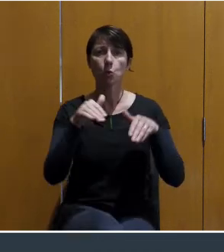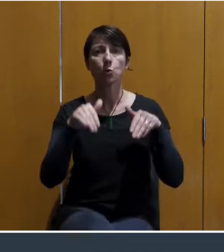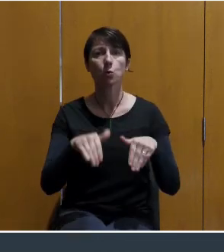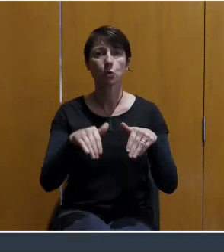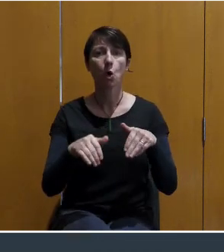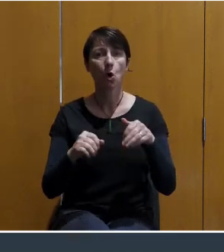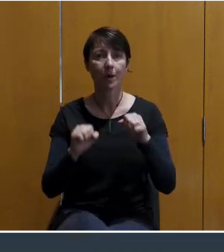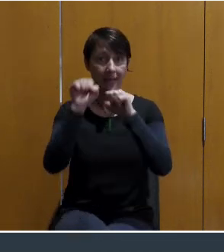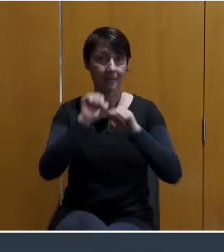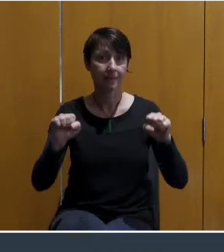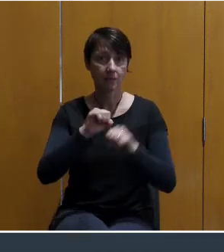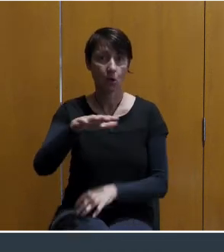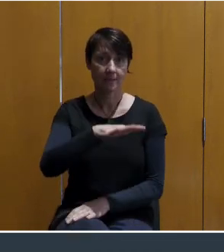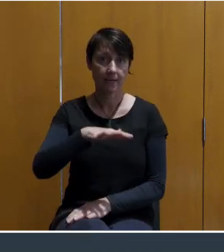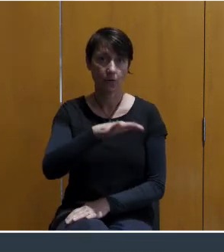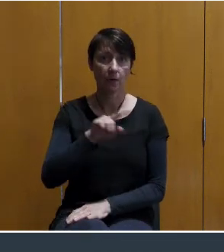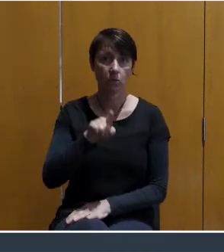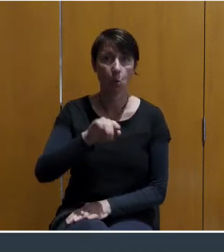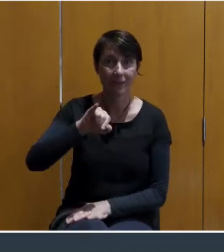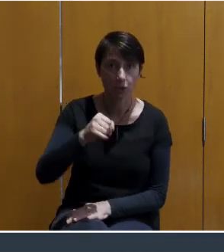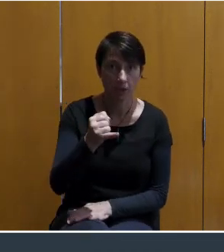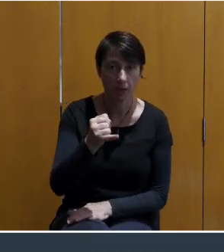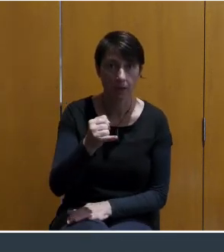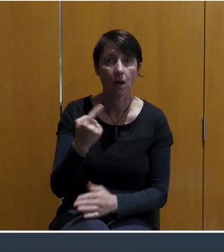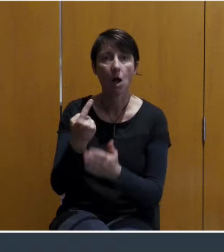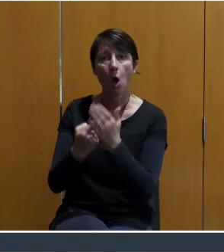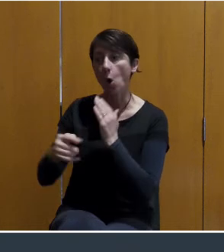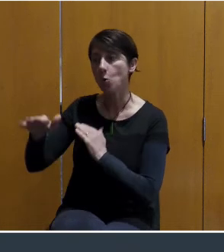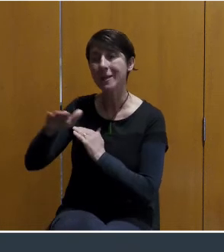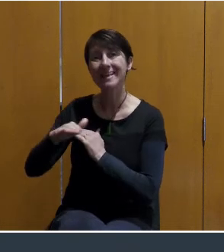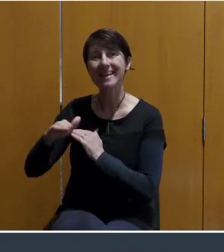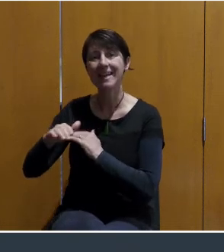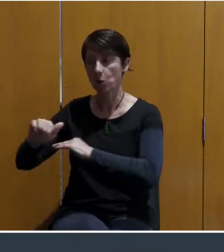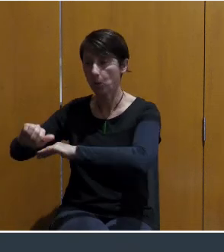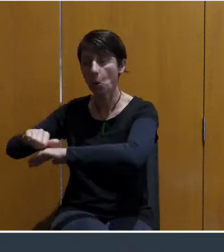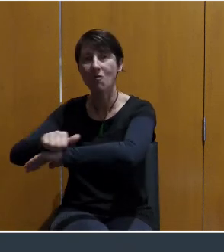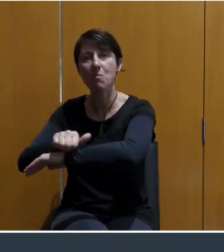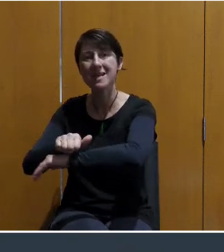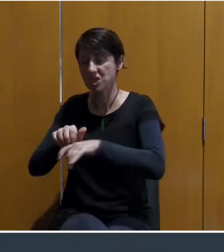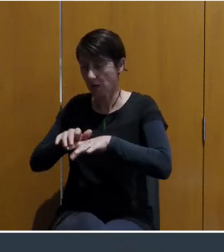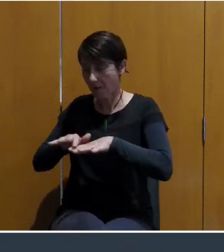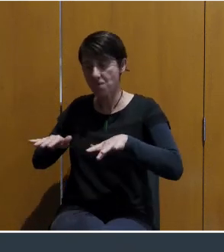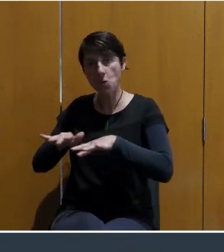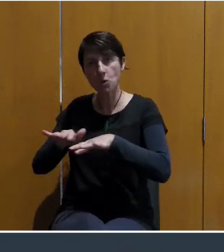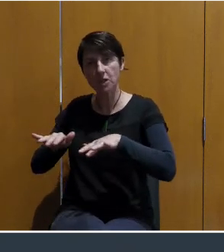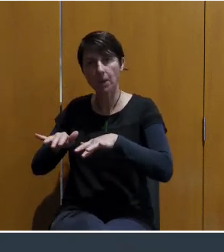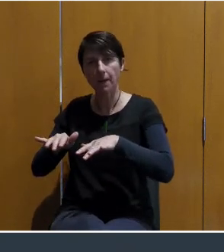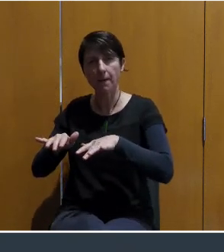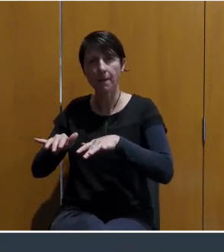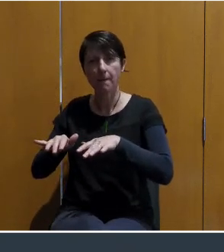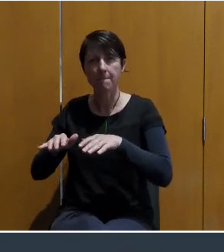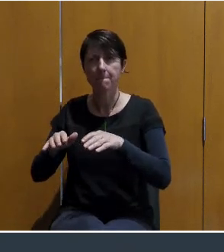J. All the area of beach and foreshore on the seaward side of the Esplanade